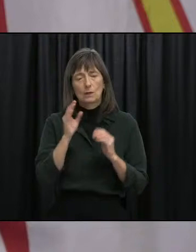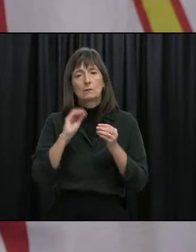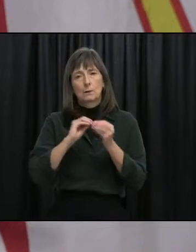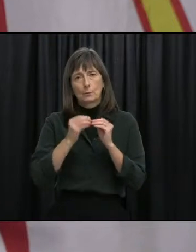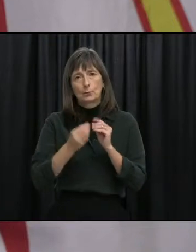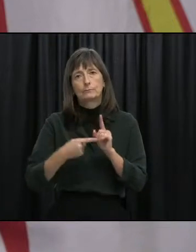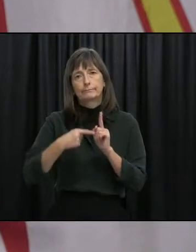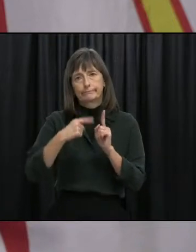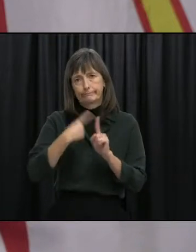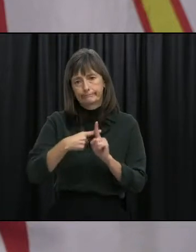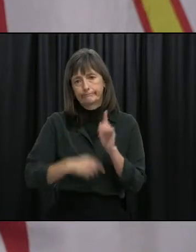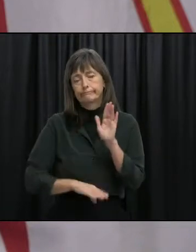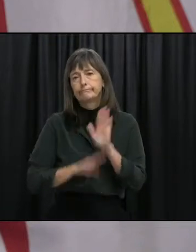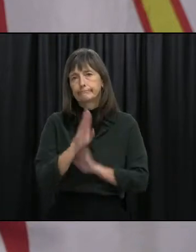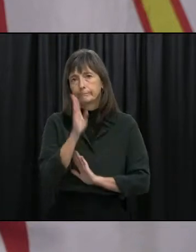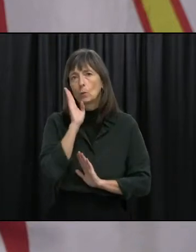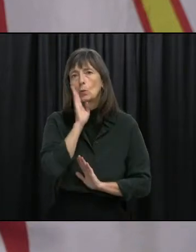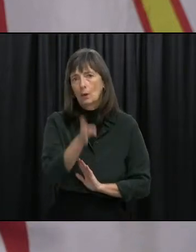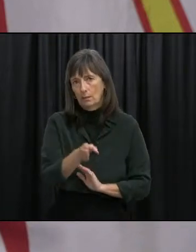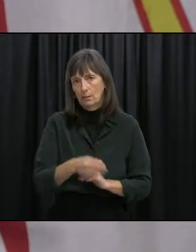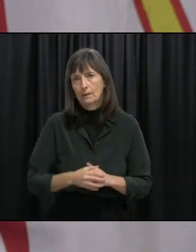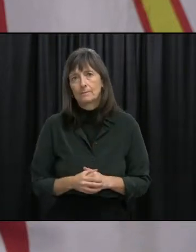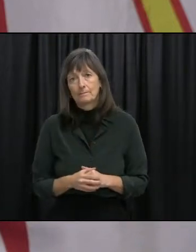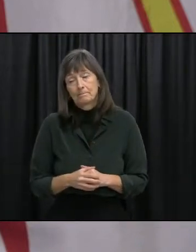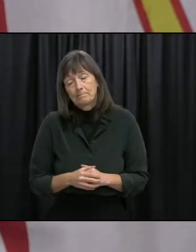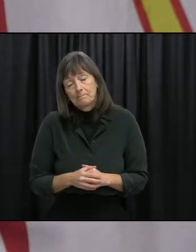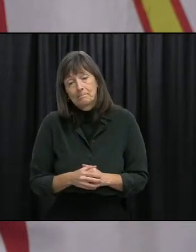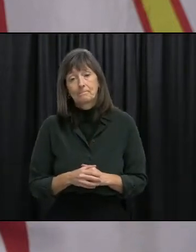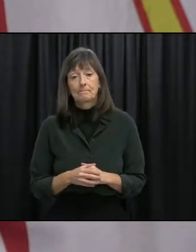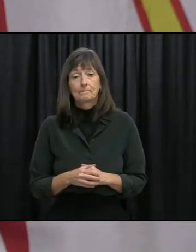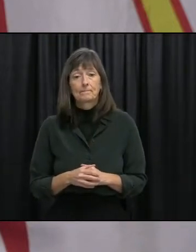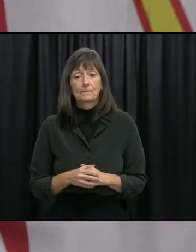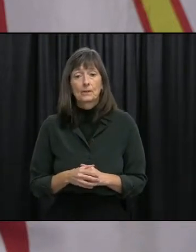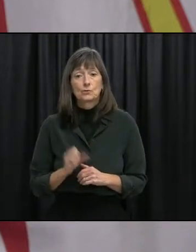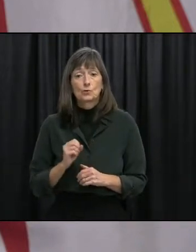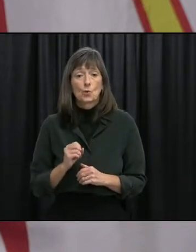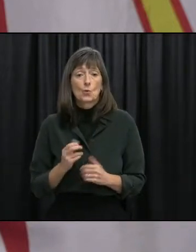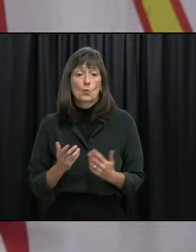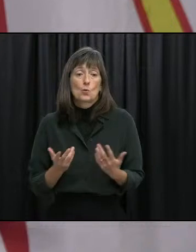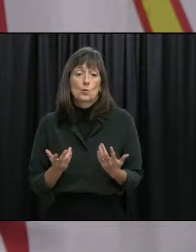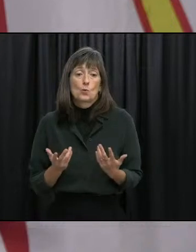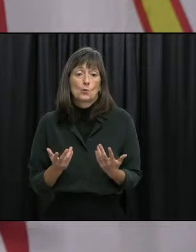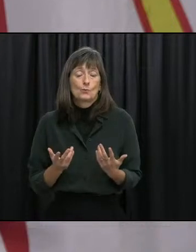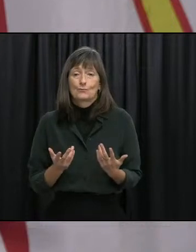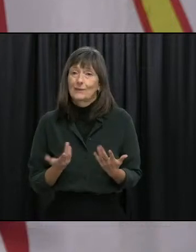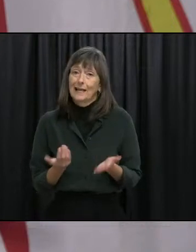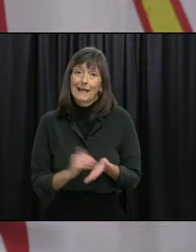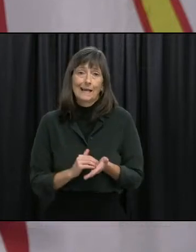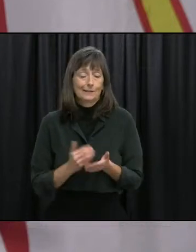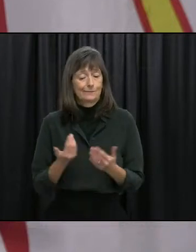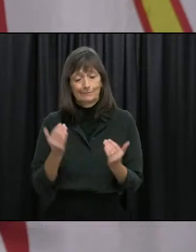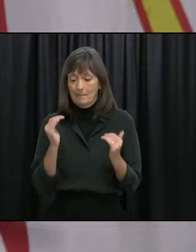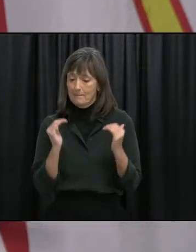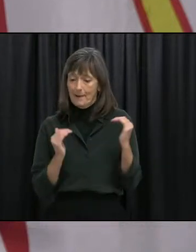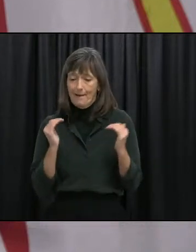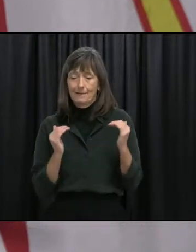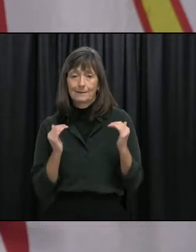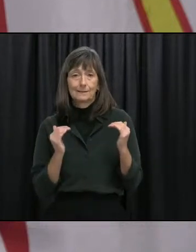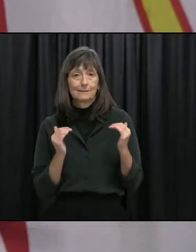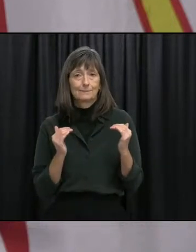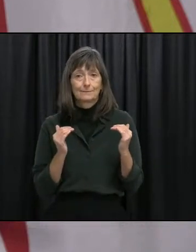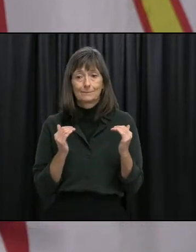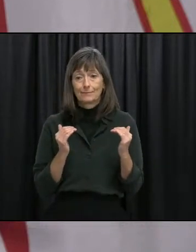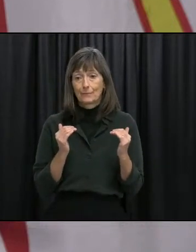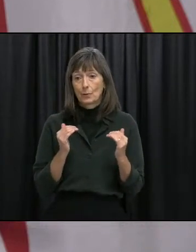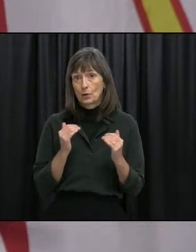there would be that many more people that was a possibility. And so, we have to once again strike that balance,